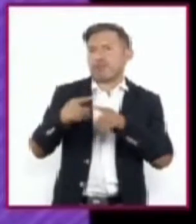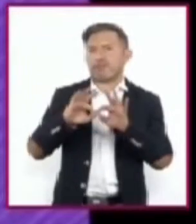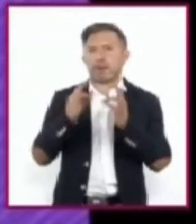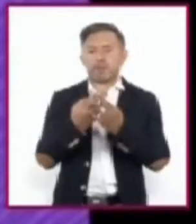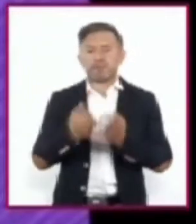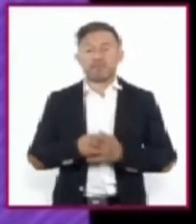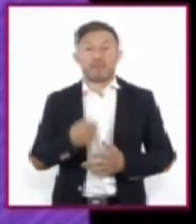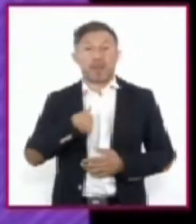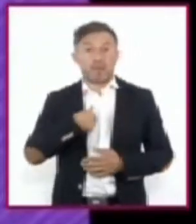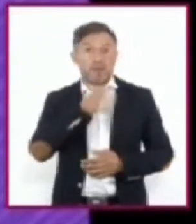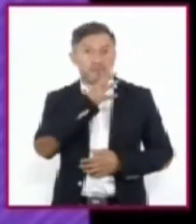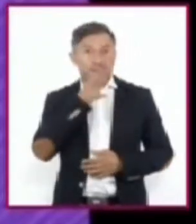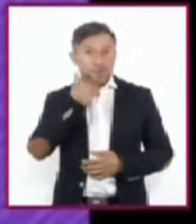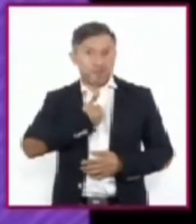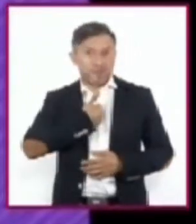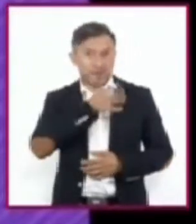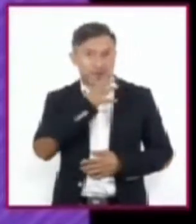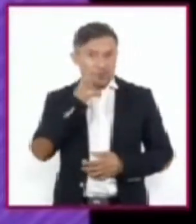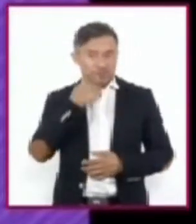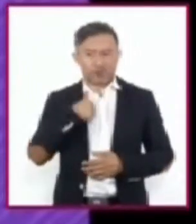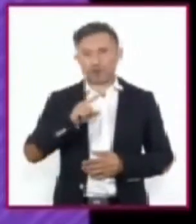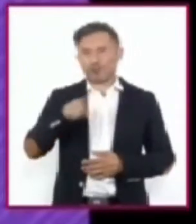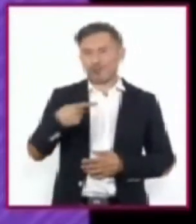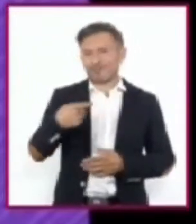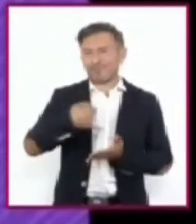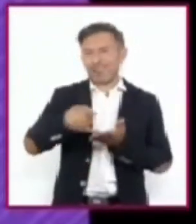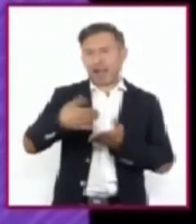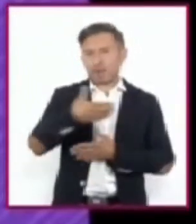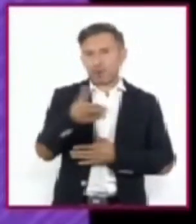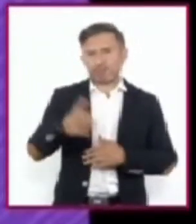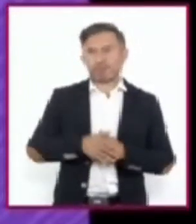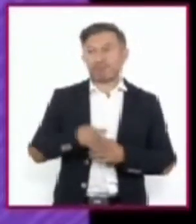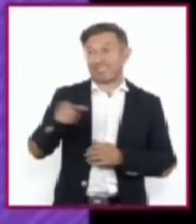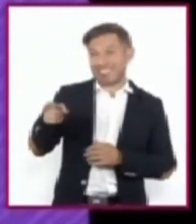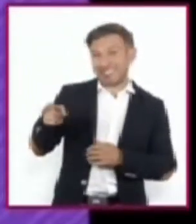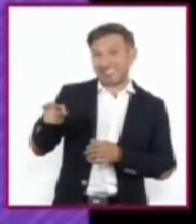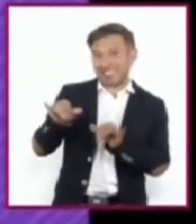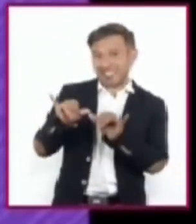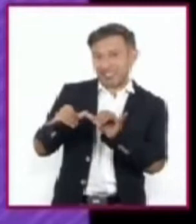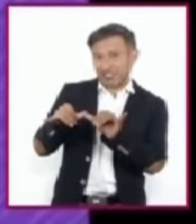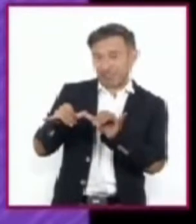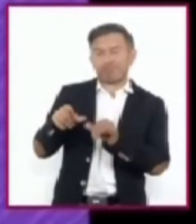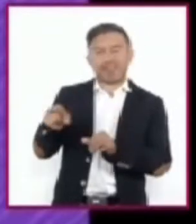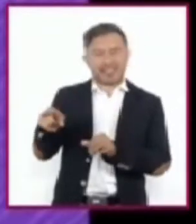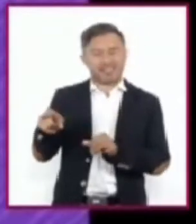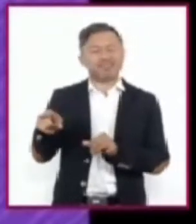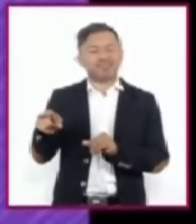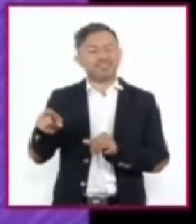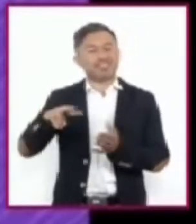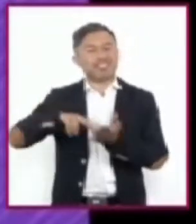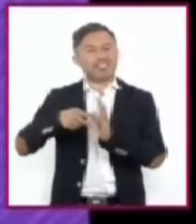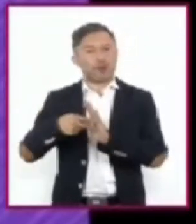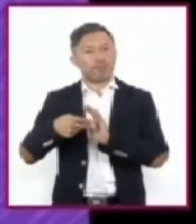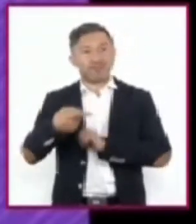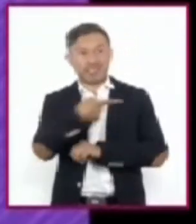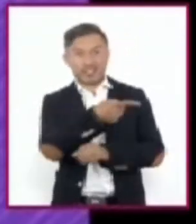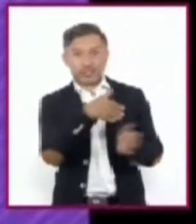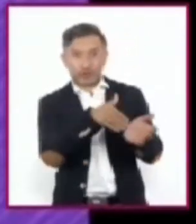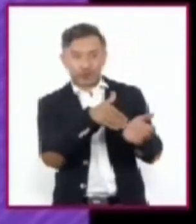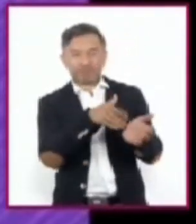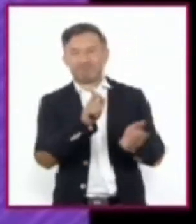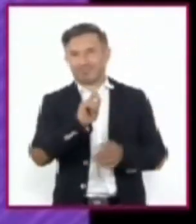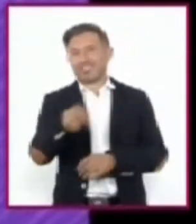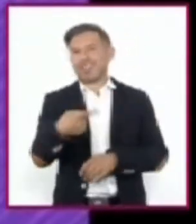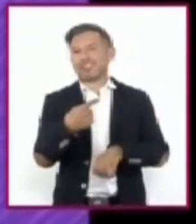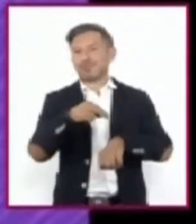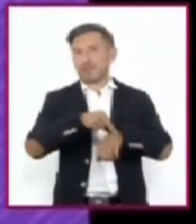Soy campesino. He's an engineer. Él es ingeniero. She's a doctor. Ella es médico. He's